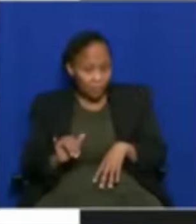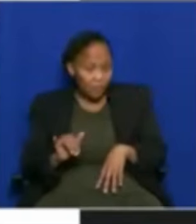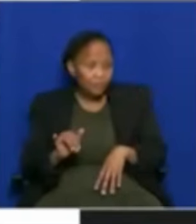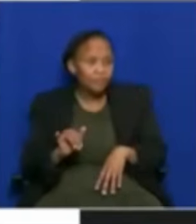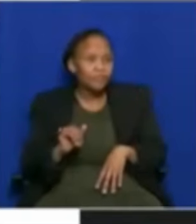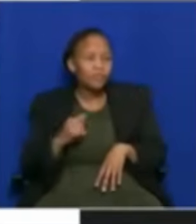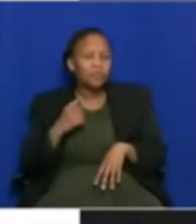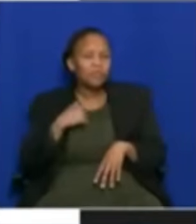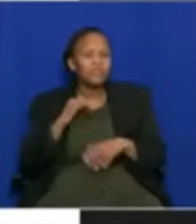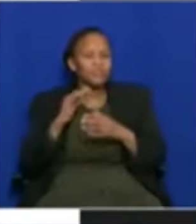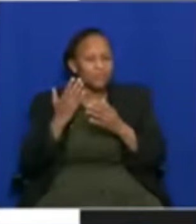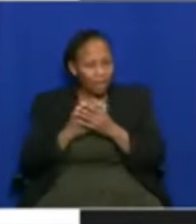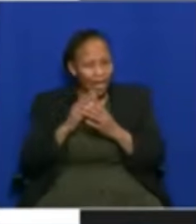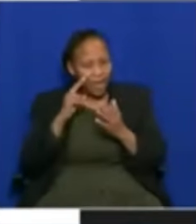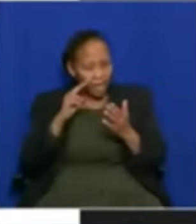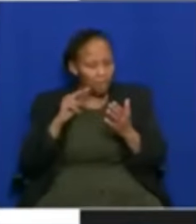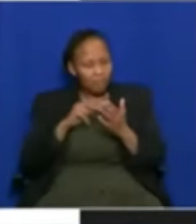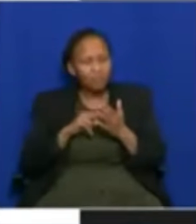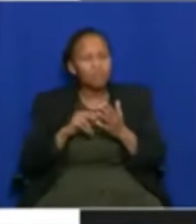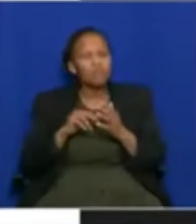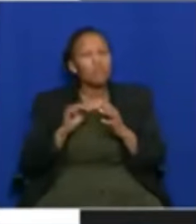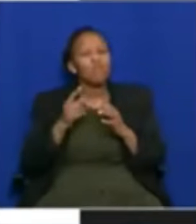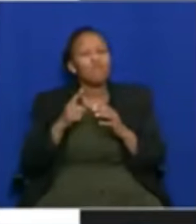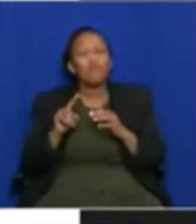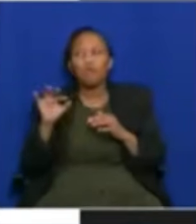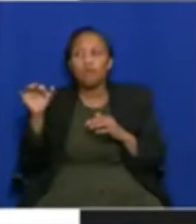Mukwele's appointment. Did you provide him with that?